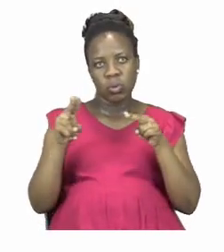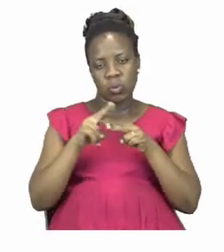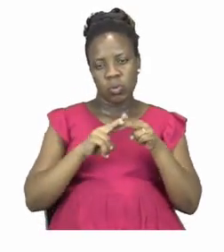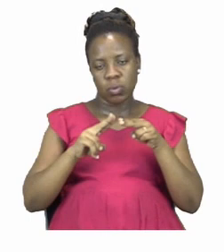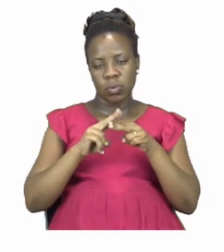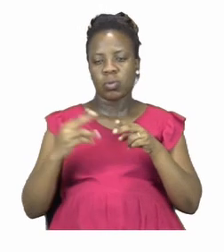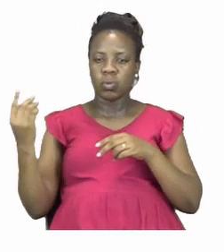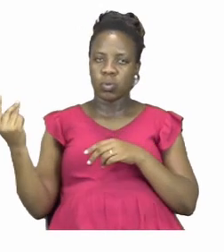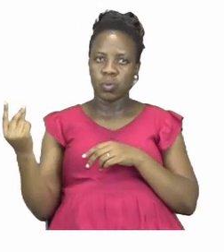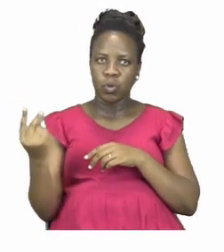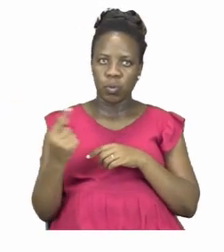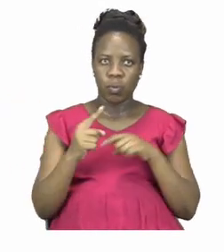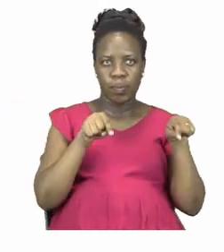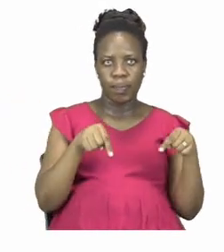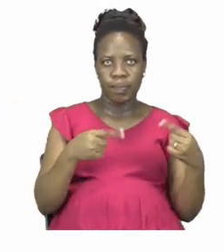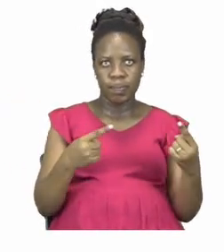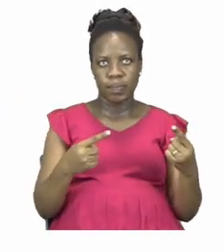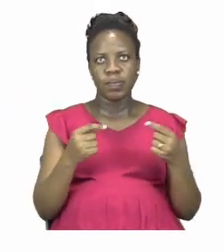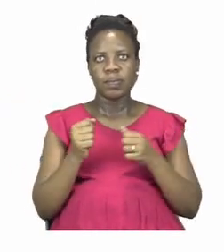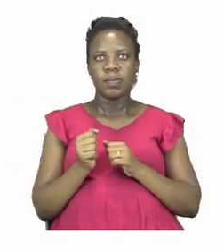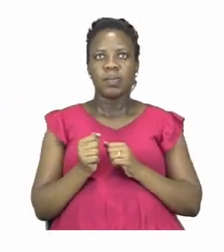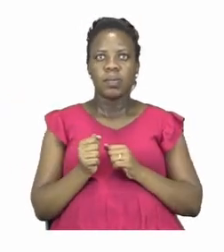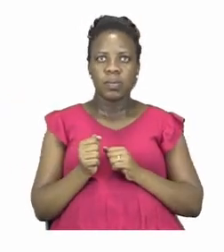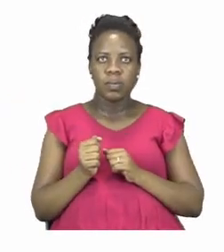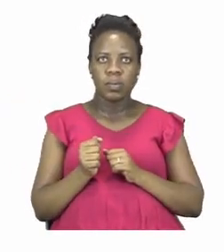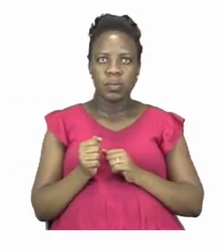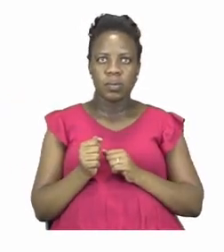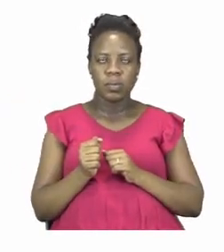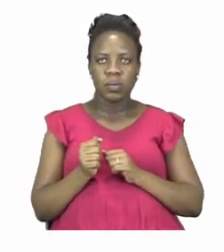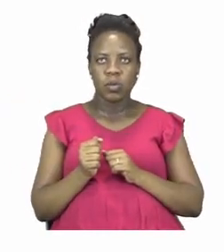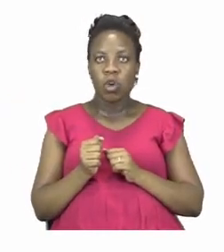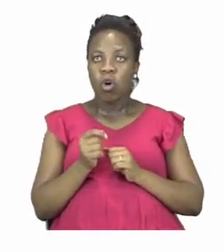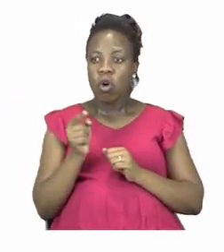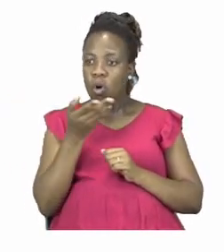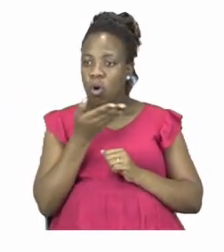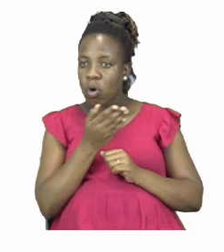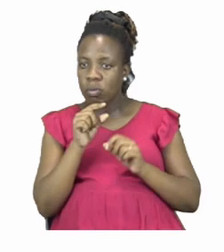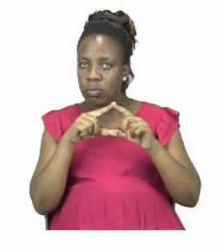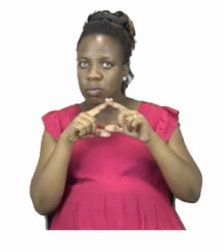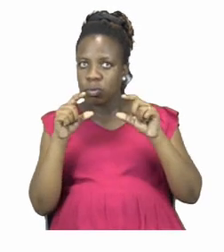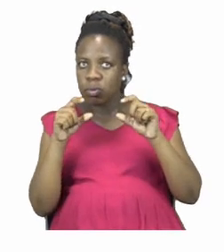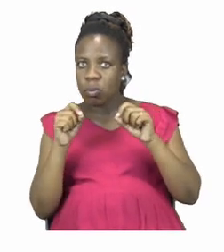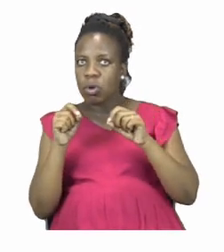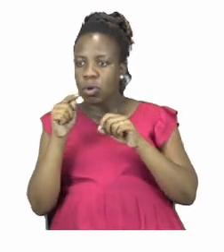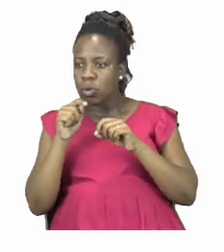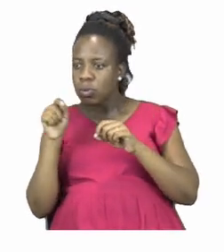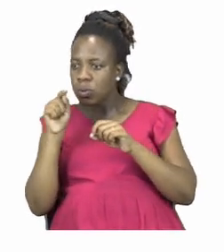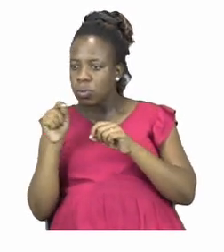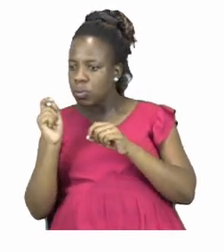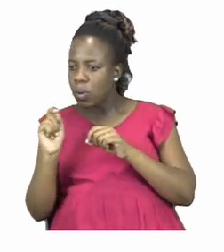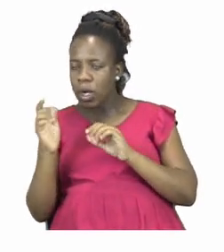not have to use all the spaces. Now everyone, you will see there you have lots of pictures down the